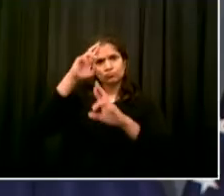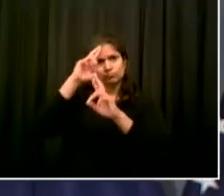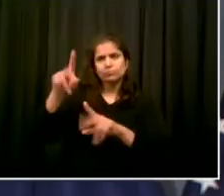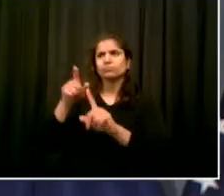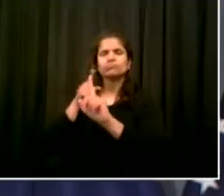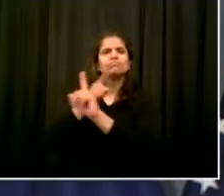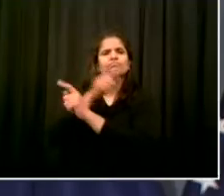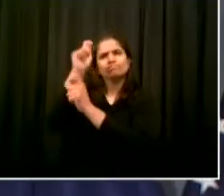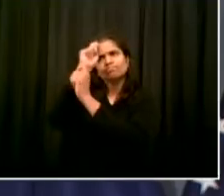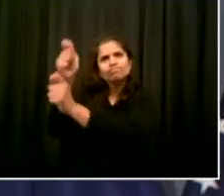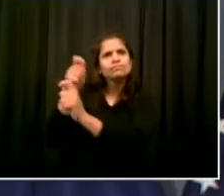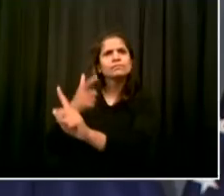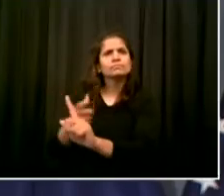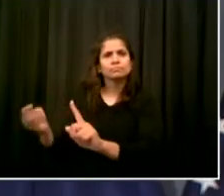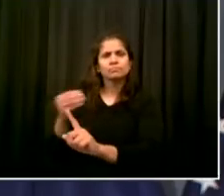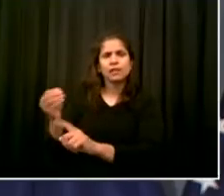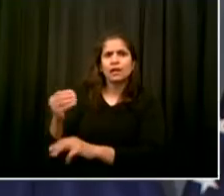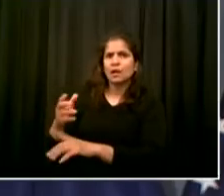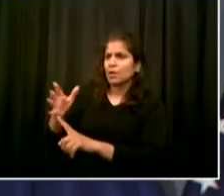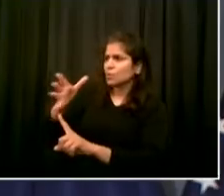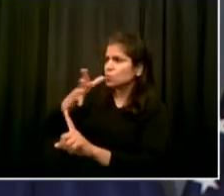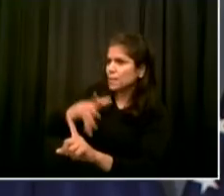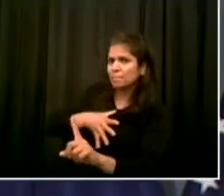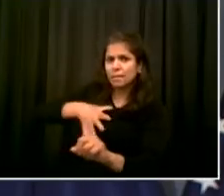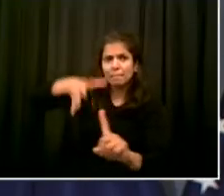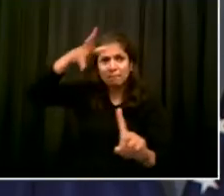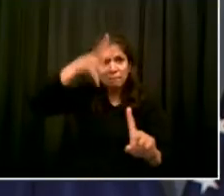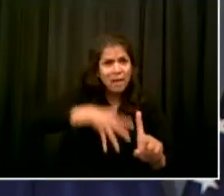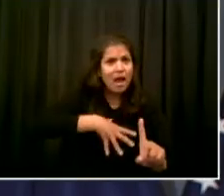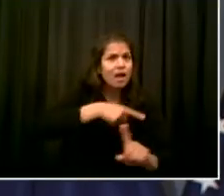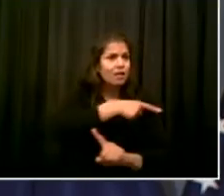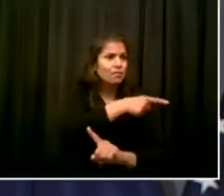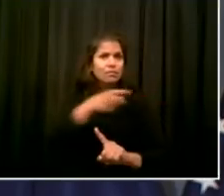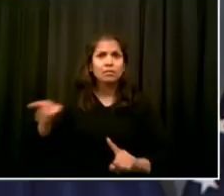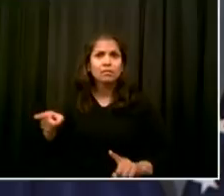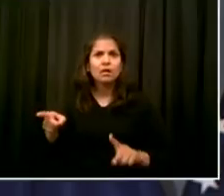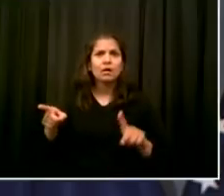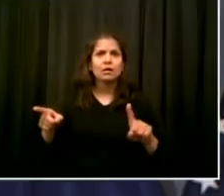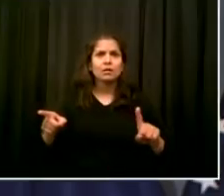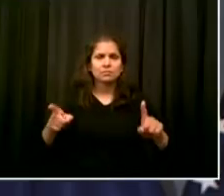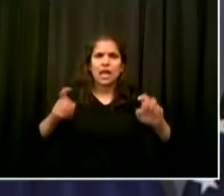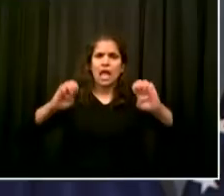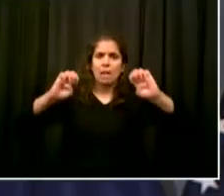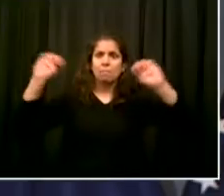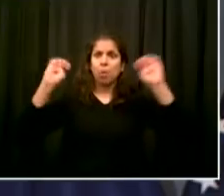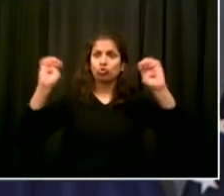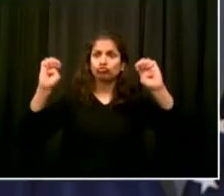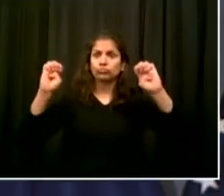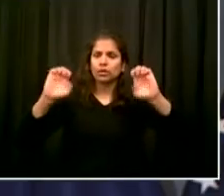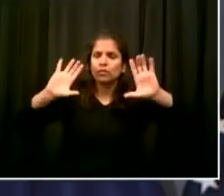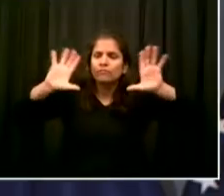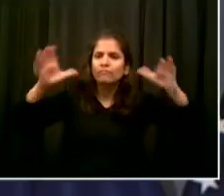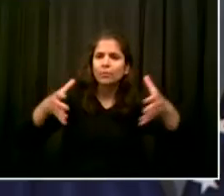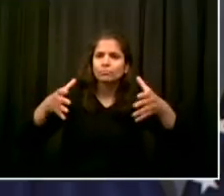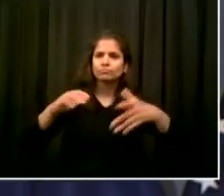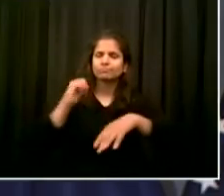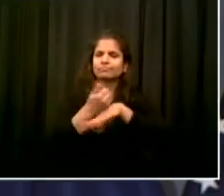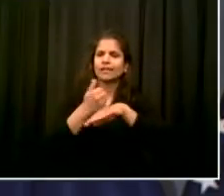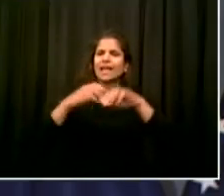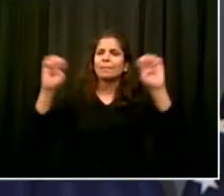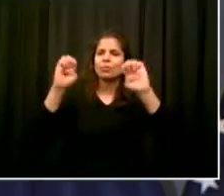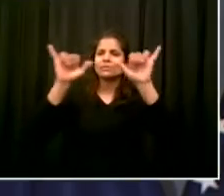superheroes of the crisis management system and the Kill Violence global family worldwide. I salute you. Mm-hmm.